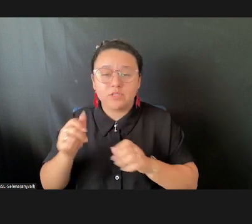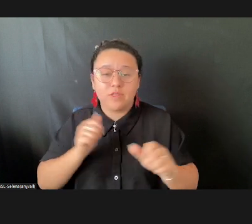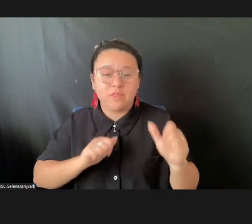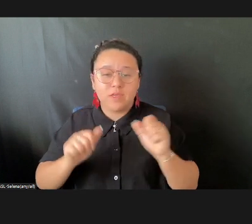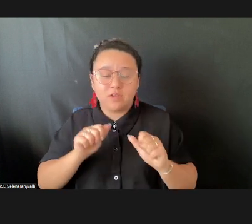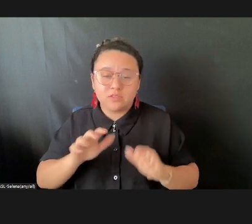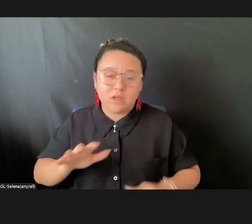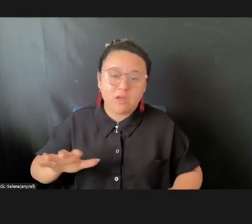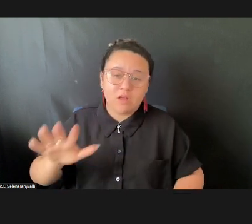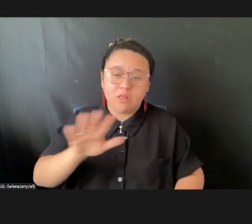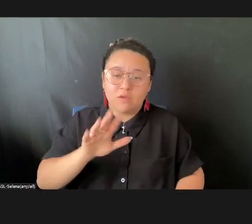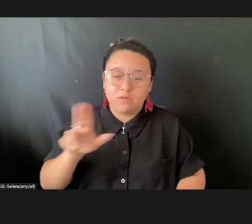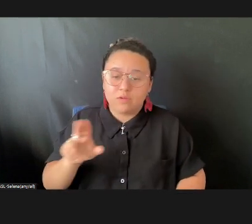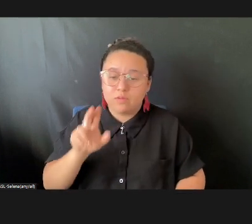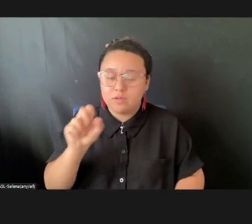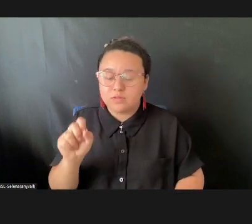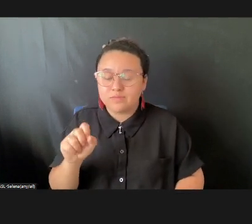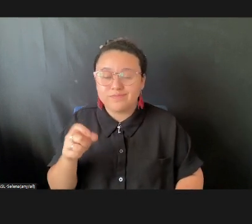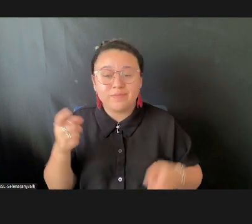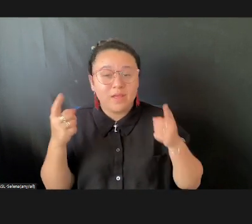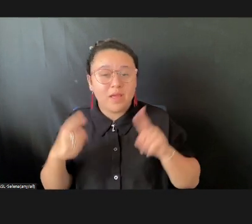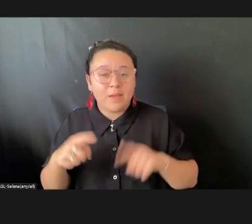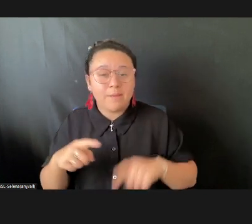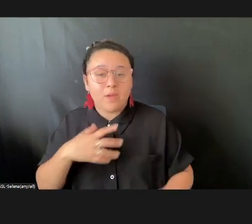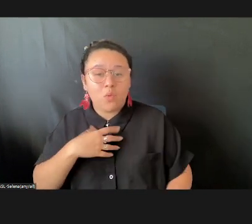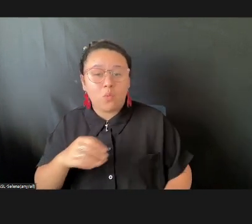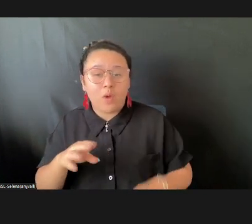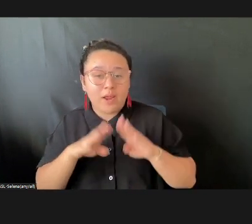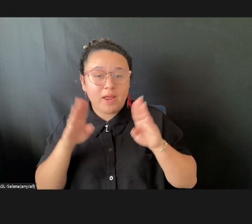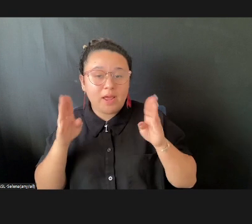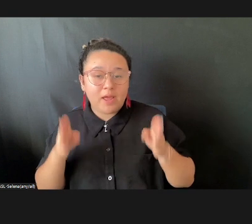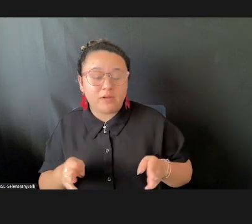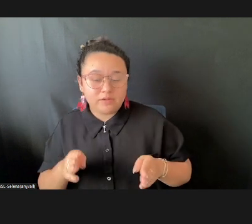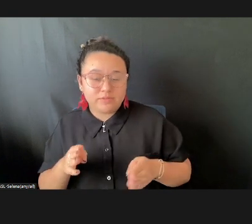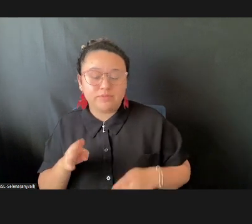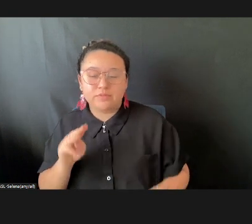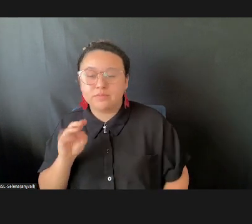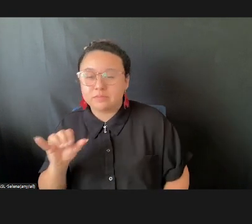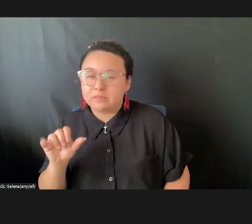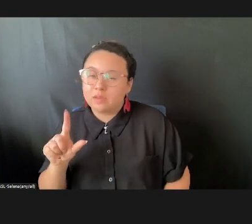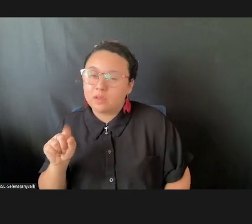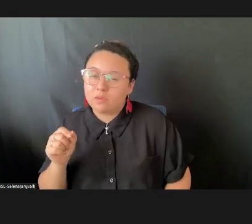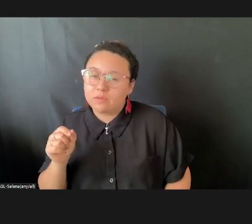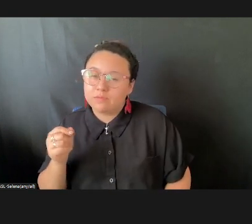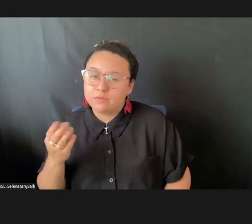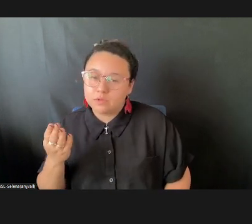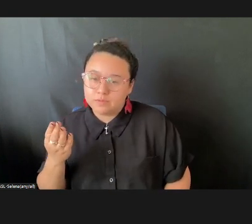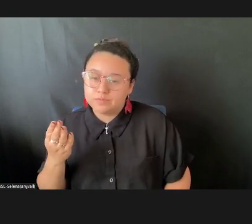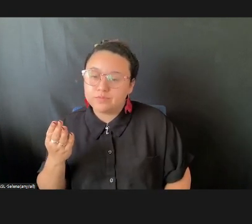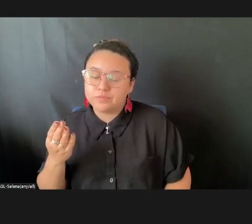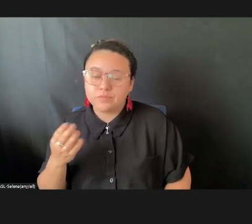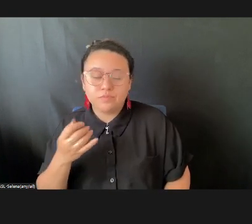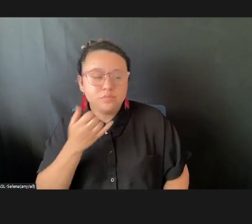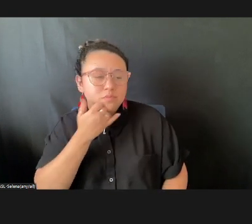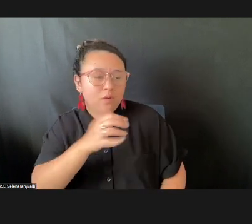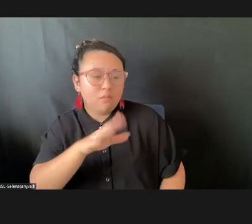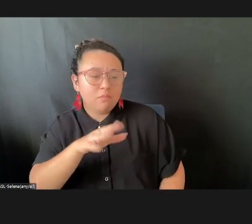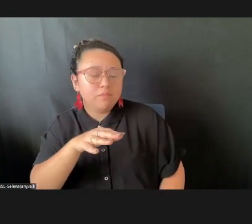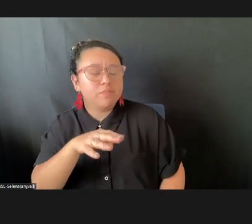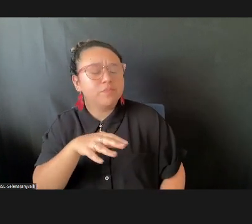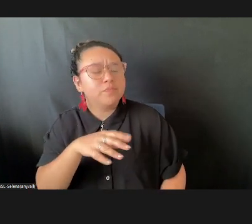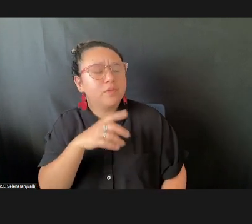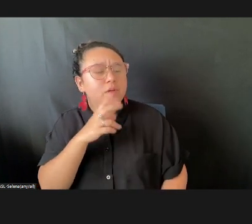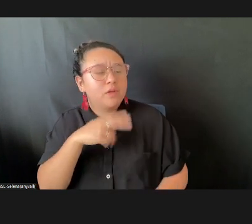then the White House called one day in May of 2014. They called with the idea of a nomination from